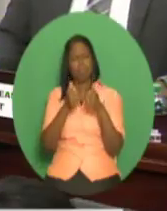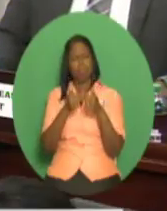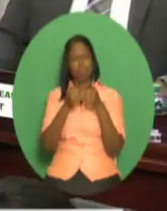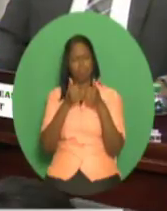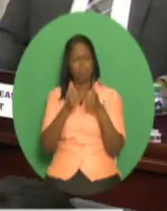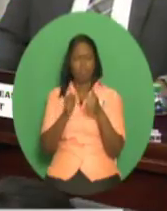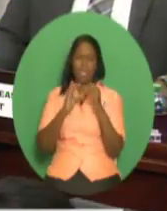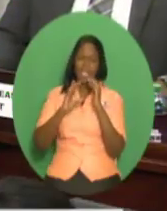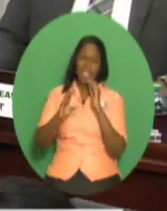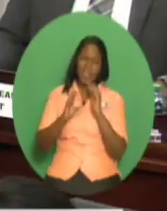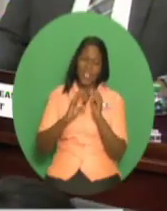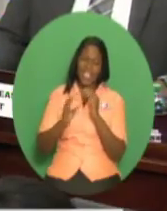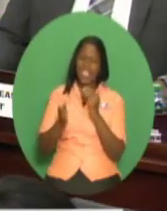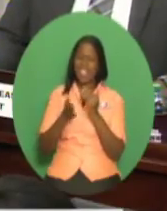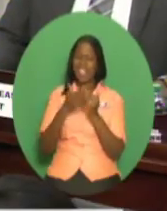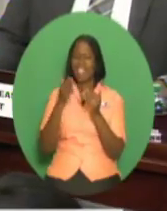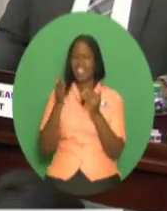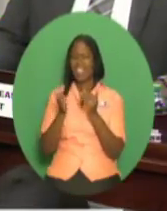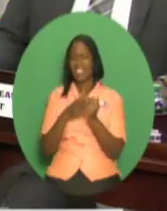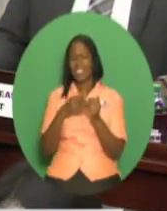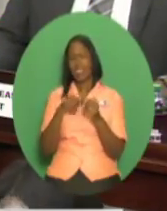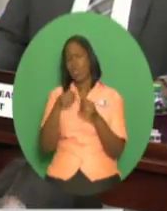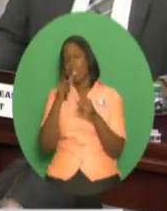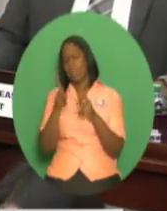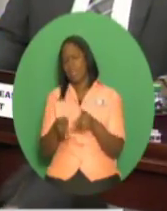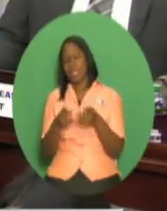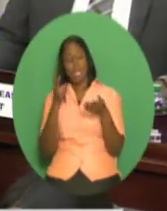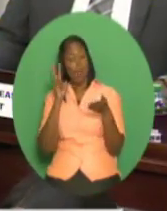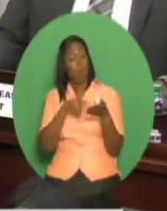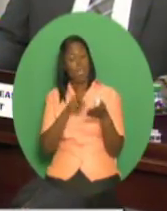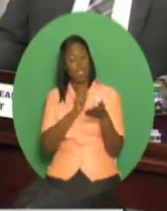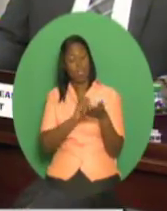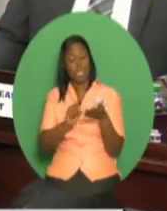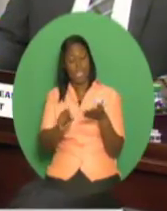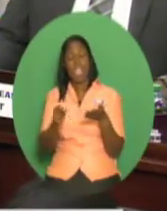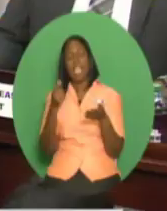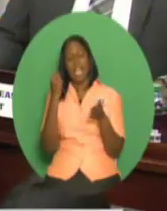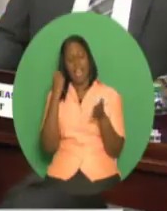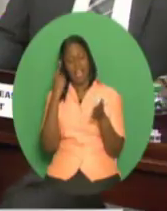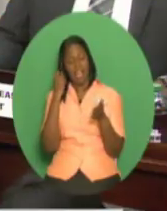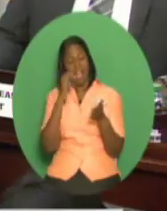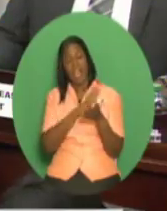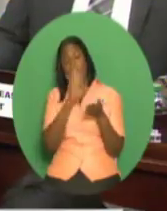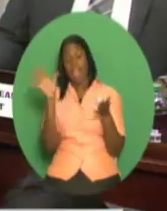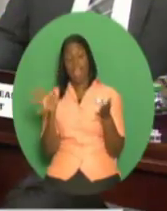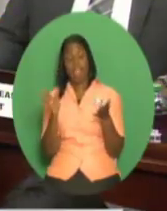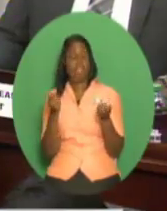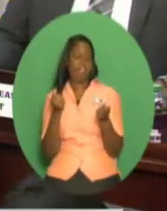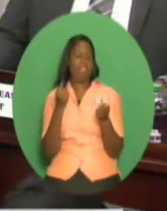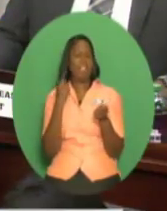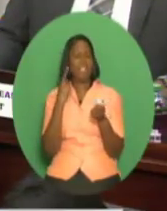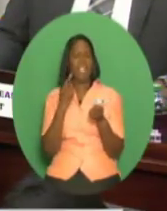communicate effectively so that persons will be able to understand what is being written.